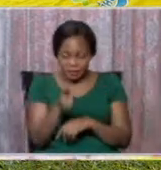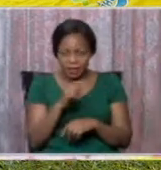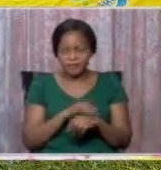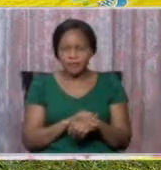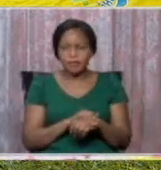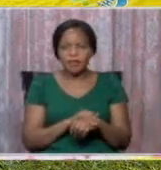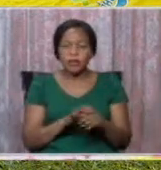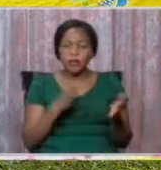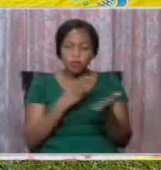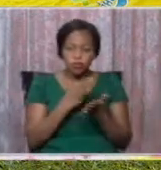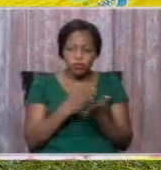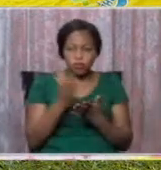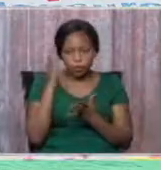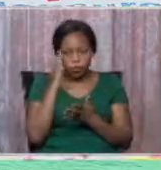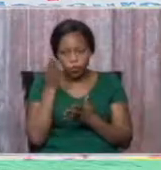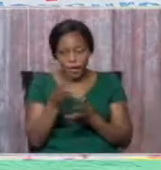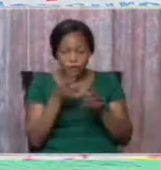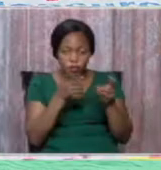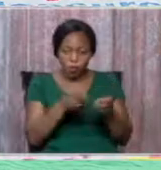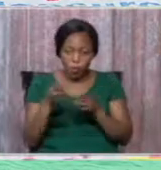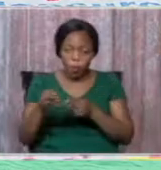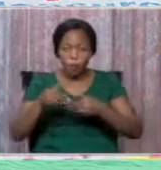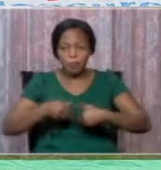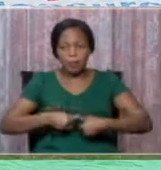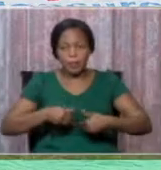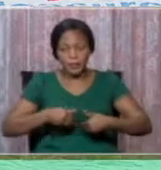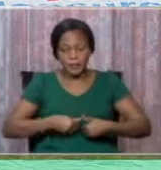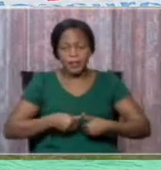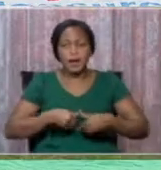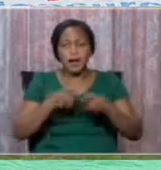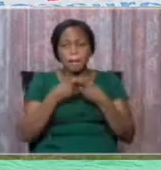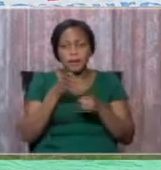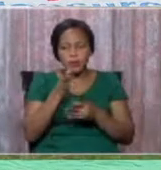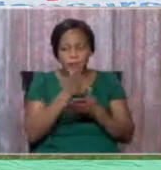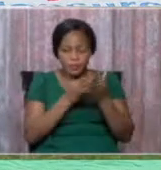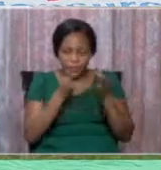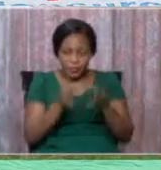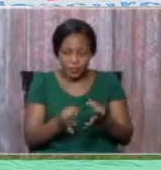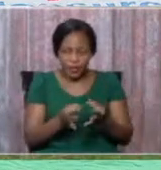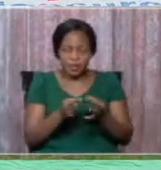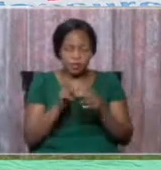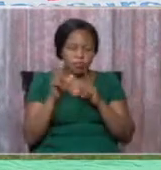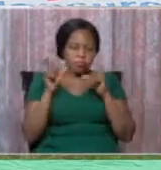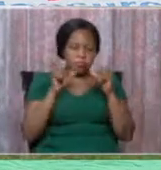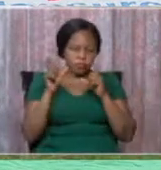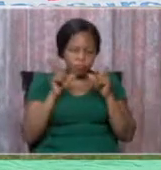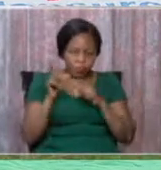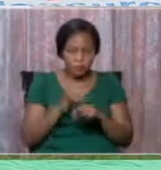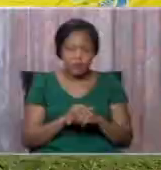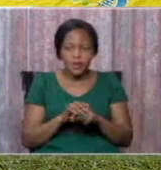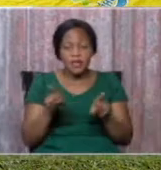people will start developing breasts when they are just 5 years of age, because there's an imbalance in their hormones.